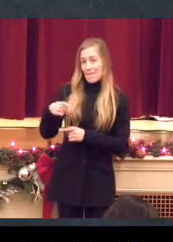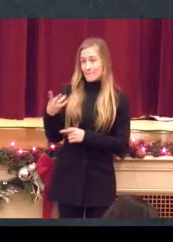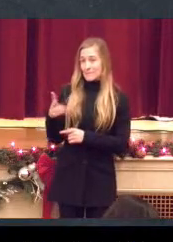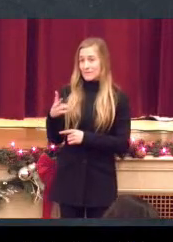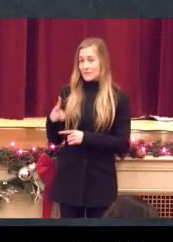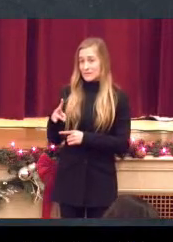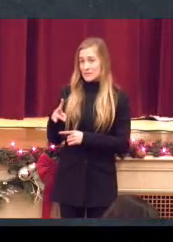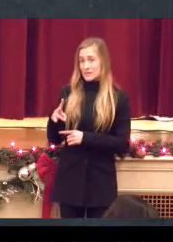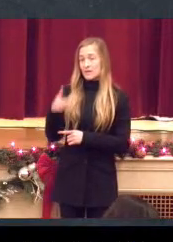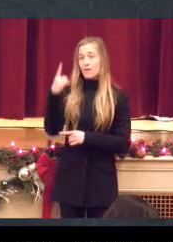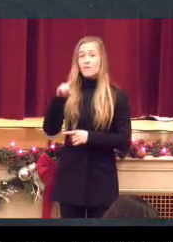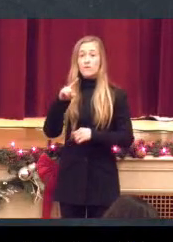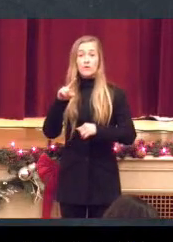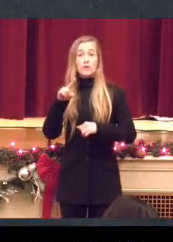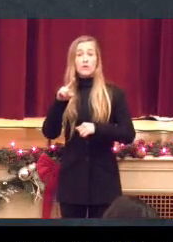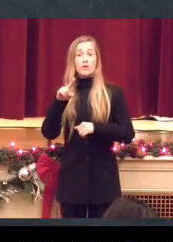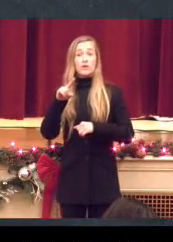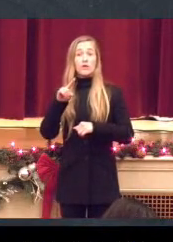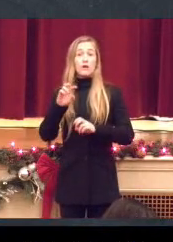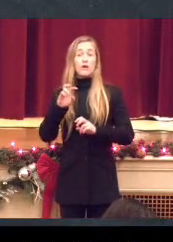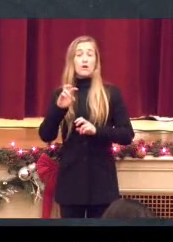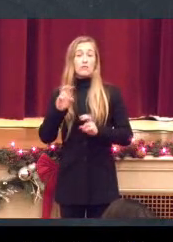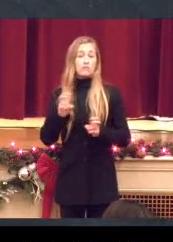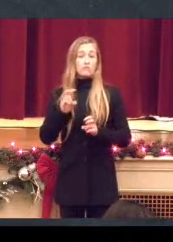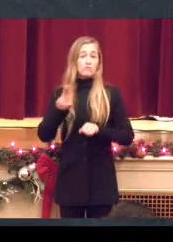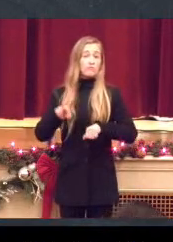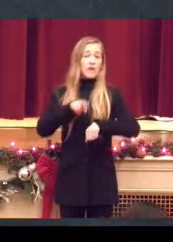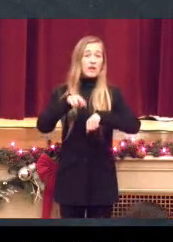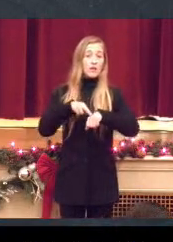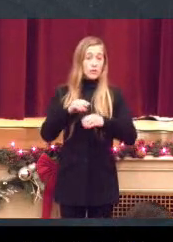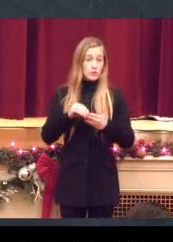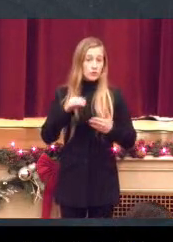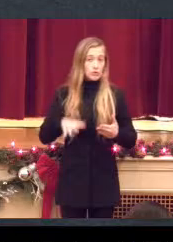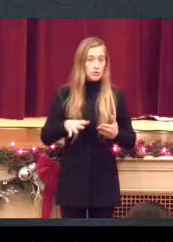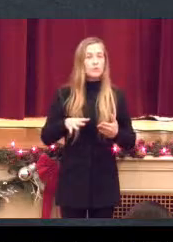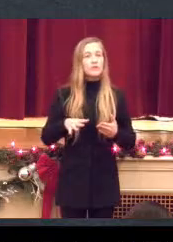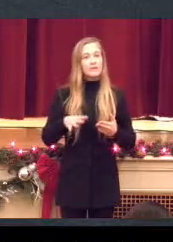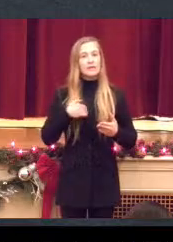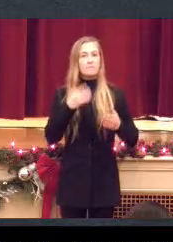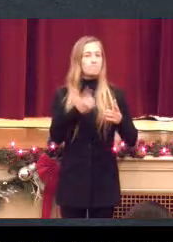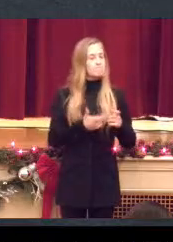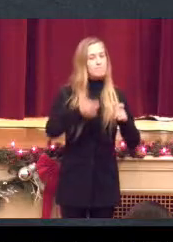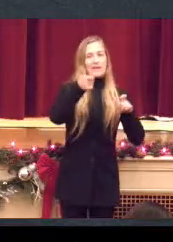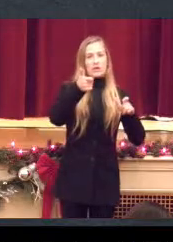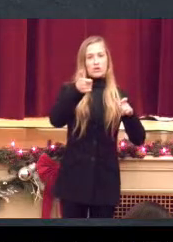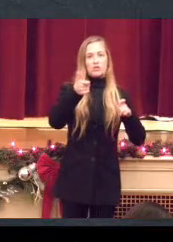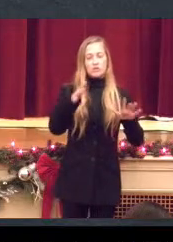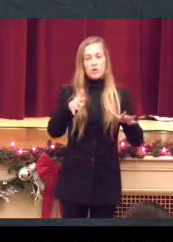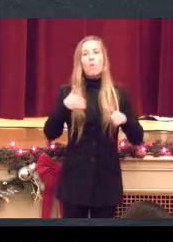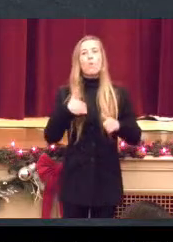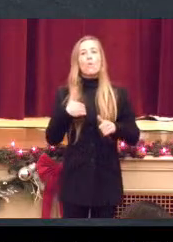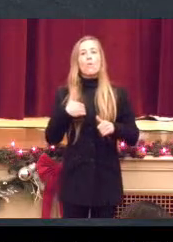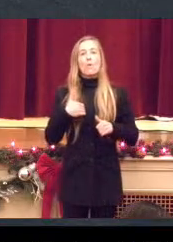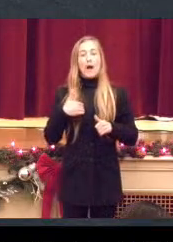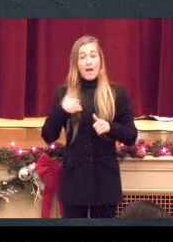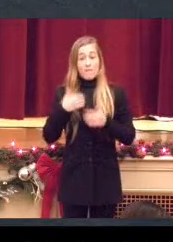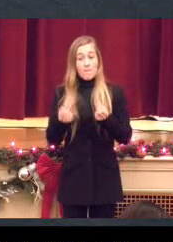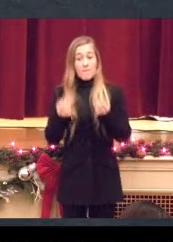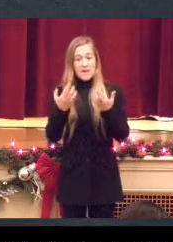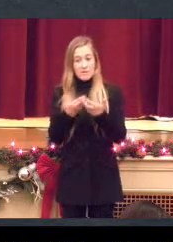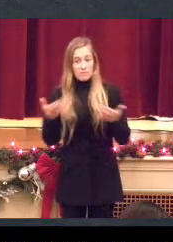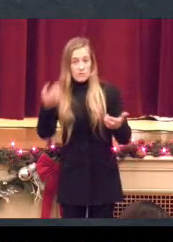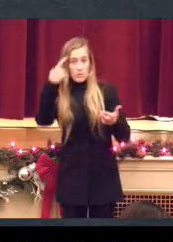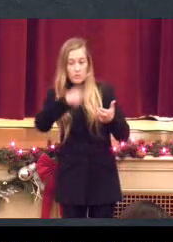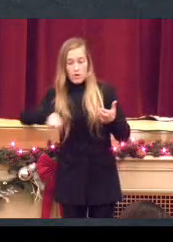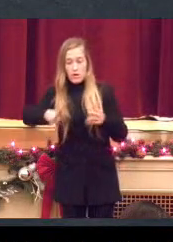student, and significantly less than that, so more resources for those children. The idea of providing additional